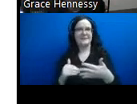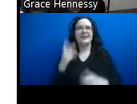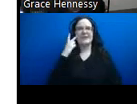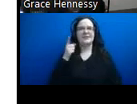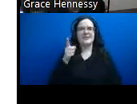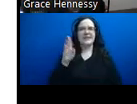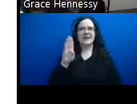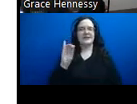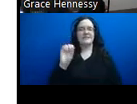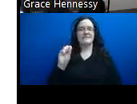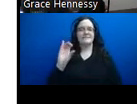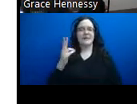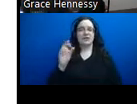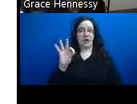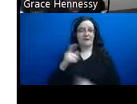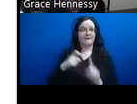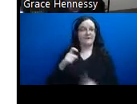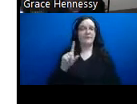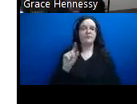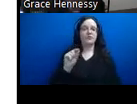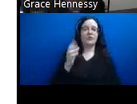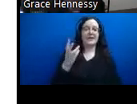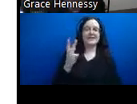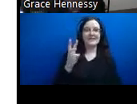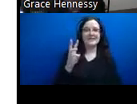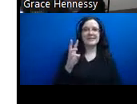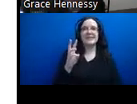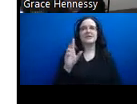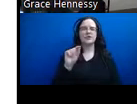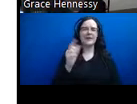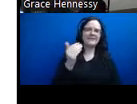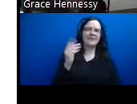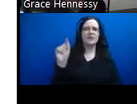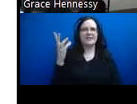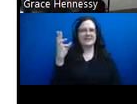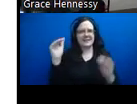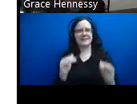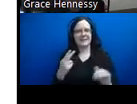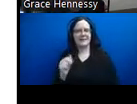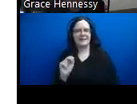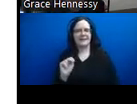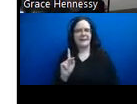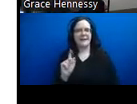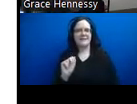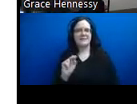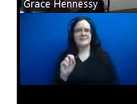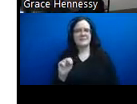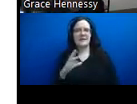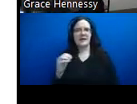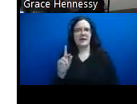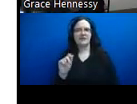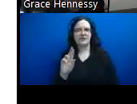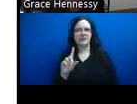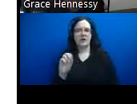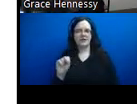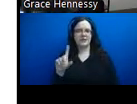in 2015 and 16, and Hankinson and Carlson from 2020, where it sort of it becomes clear